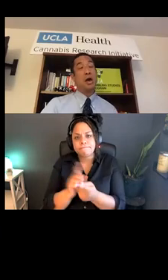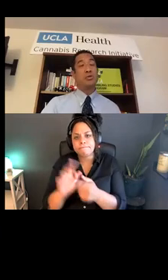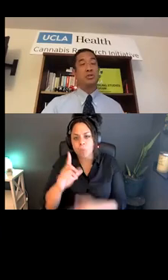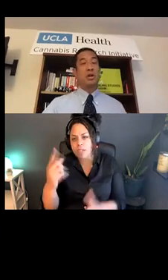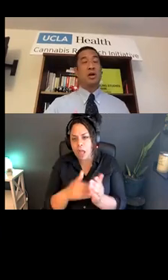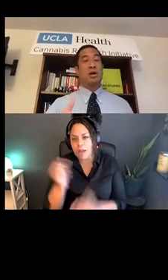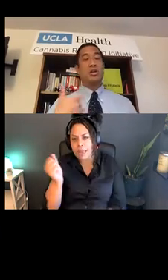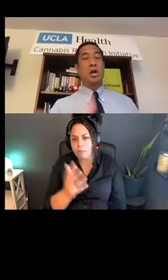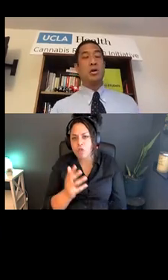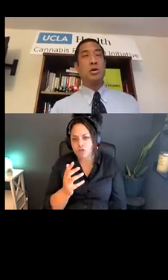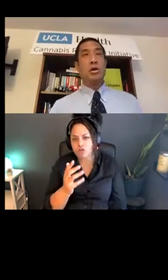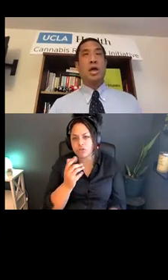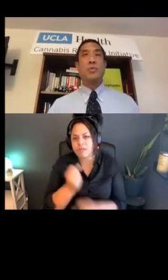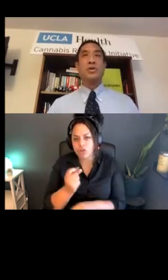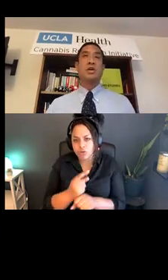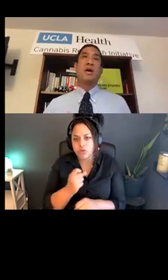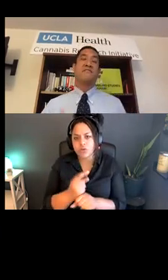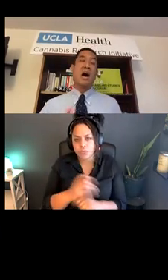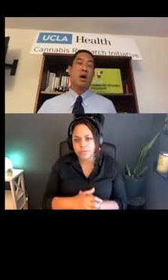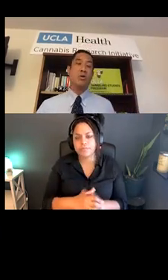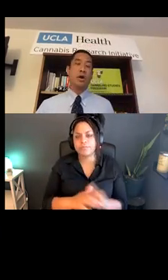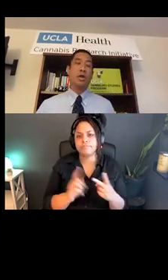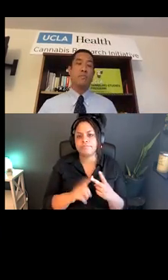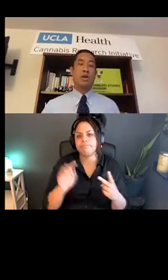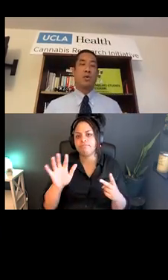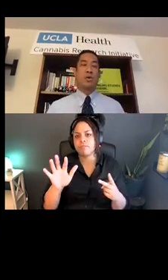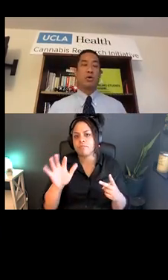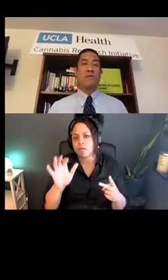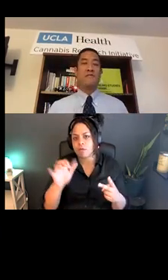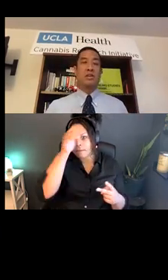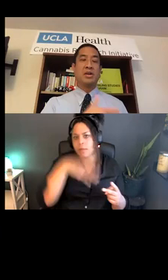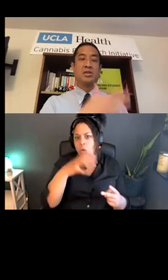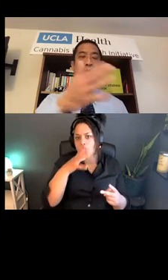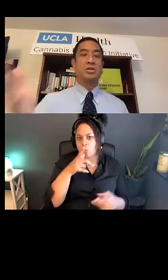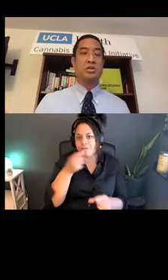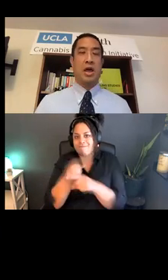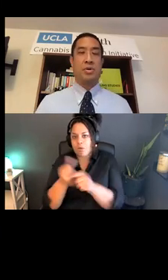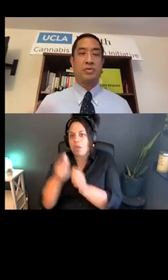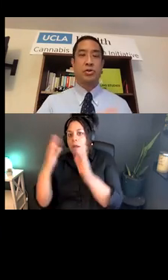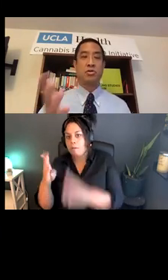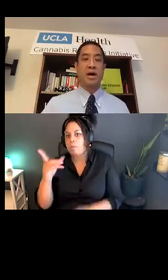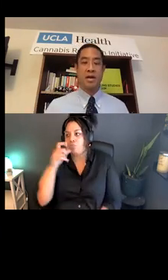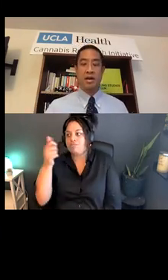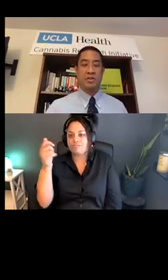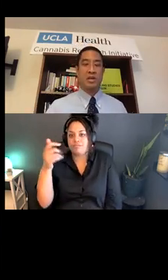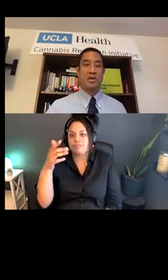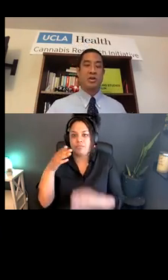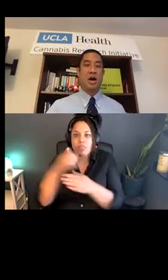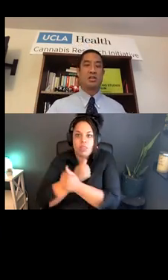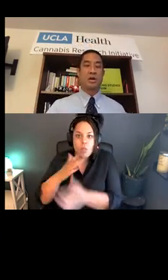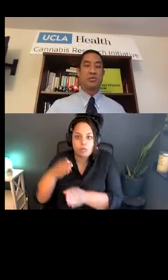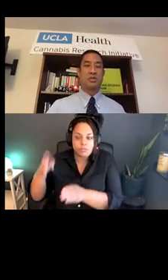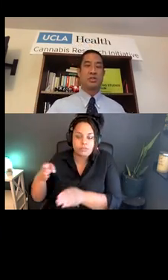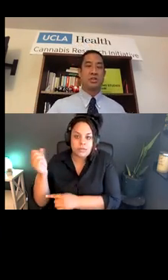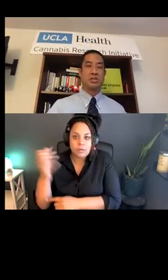1,000 gamblers a year, and we see about 500 men and women who are affected by someone else's gambling, for a total of about 1,500